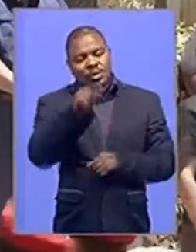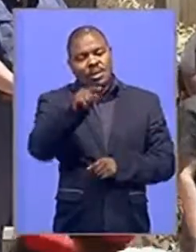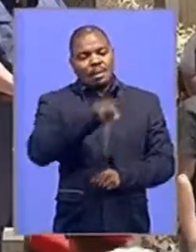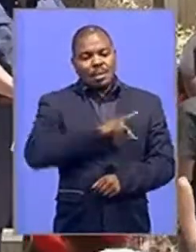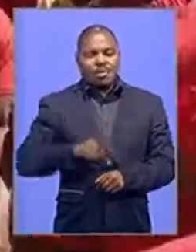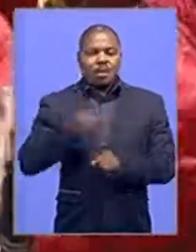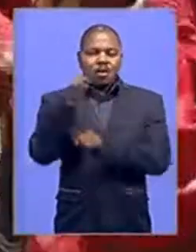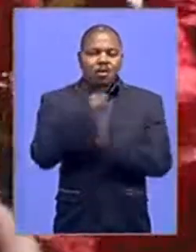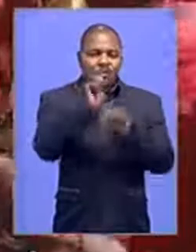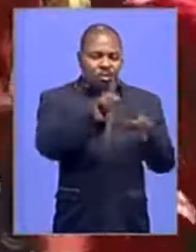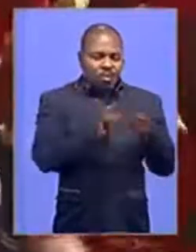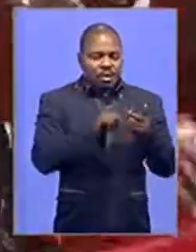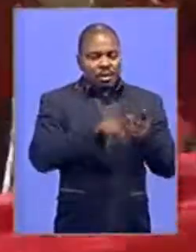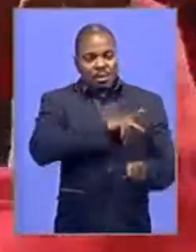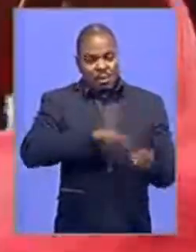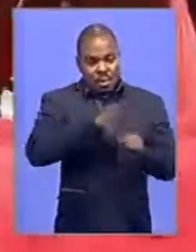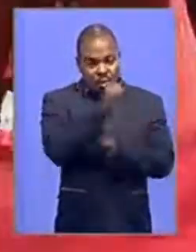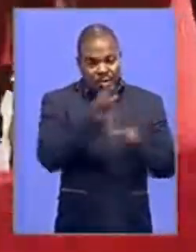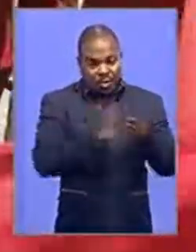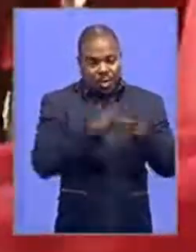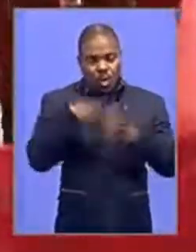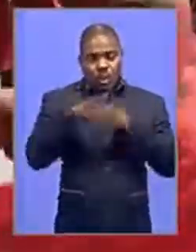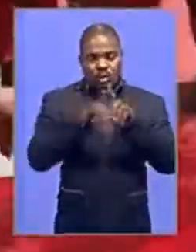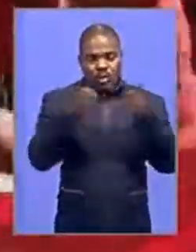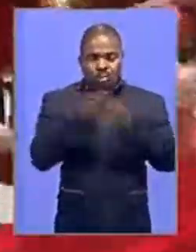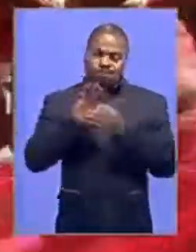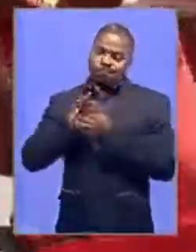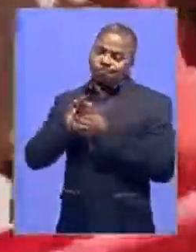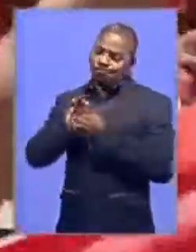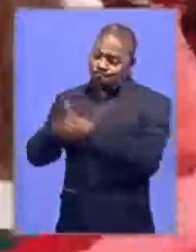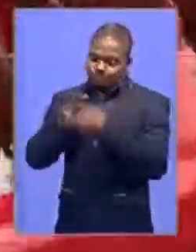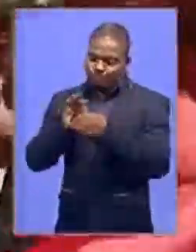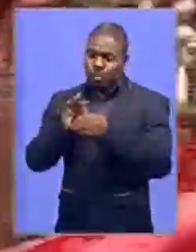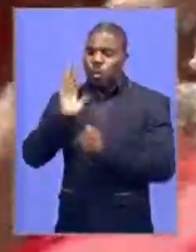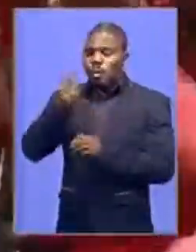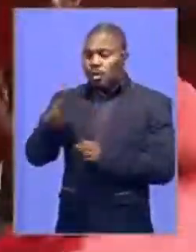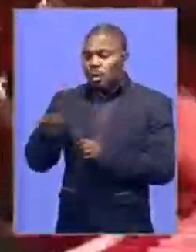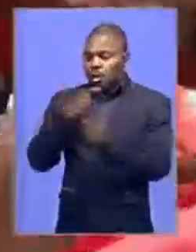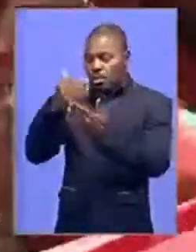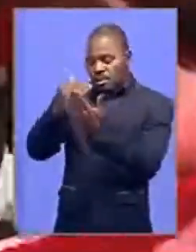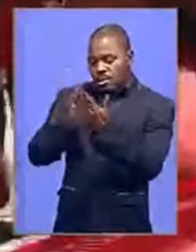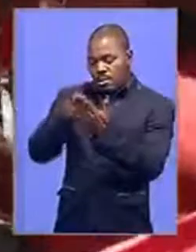mme kantoro ya tonakgolo le lefapha la badiri ba itlamile gore ba tla arabela ditopo